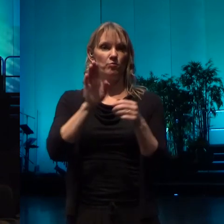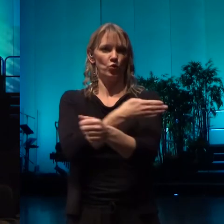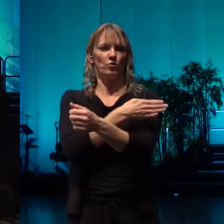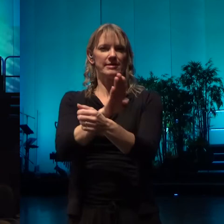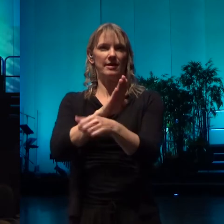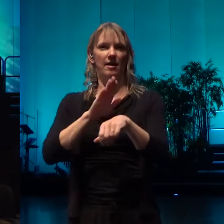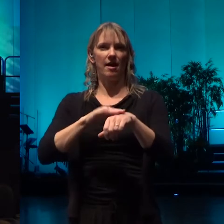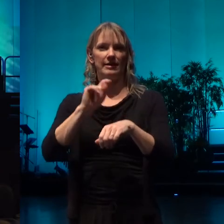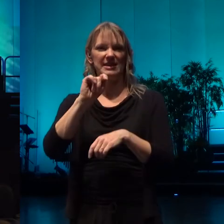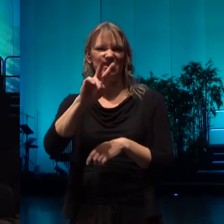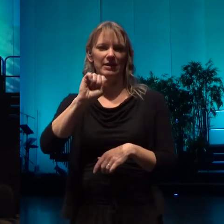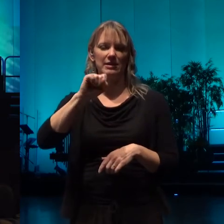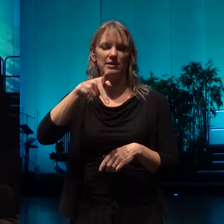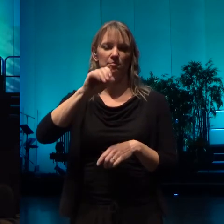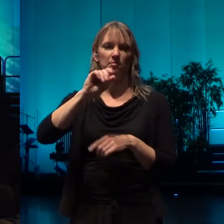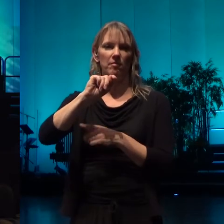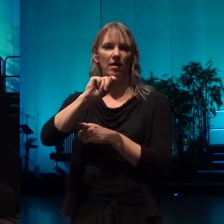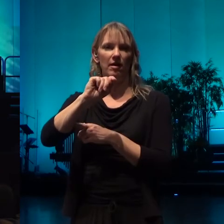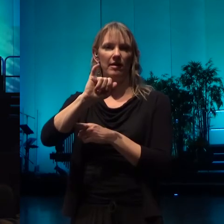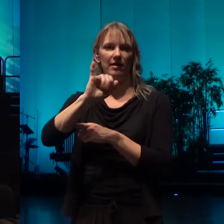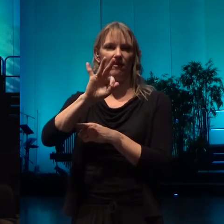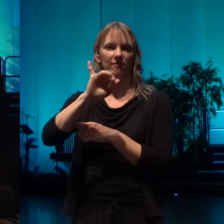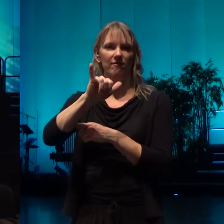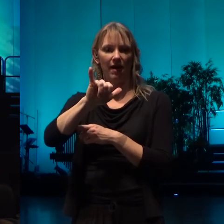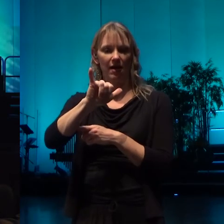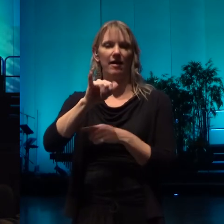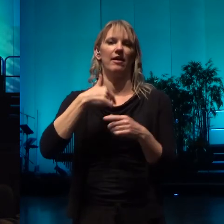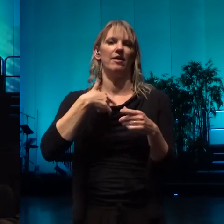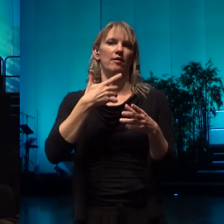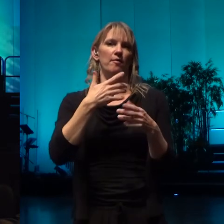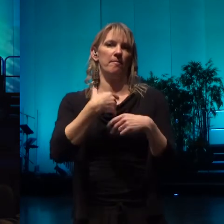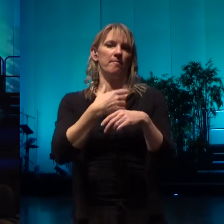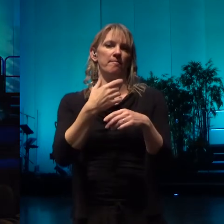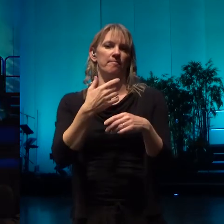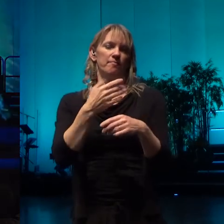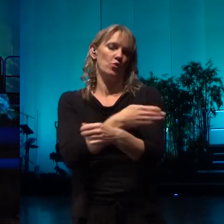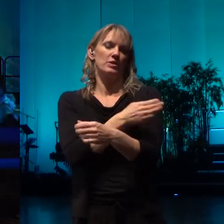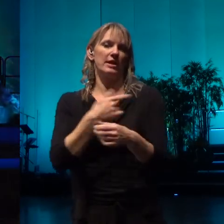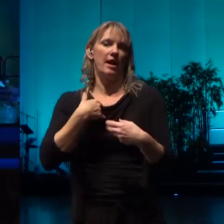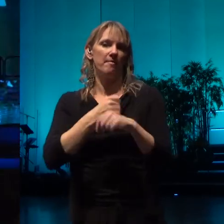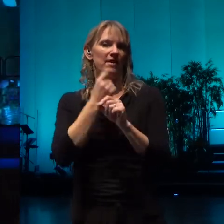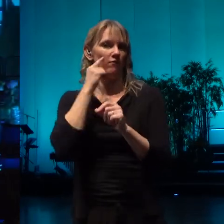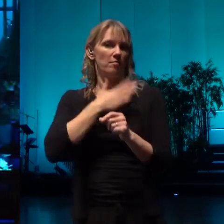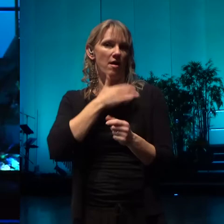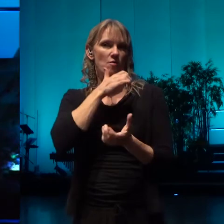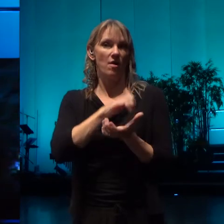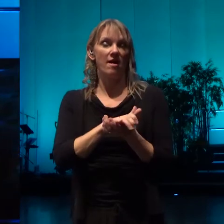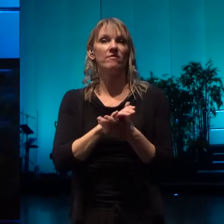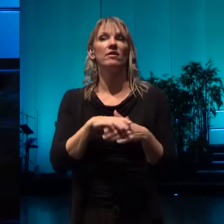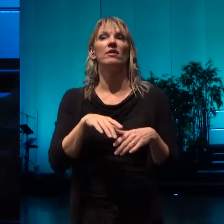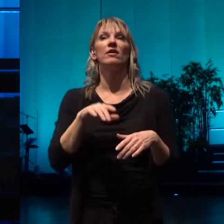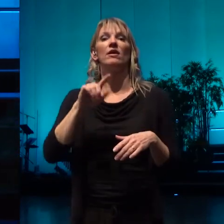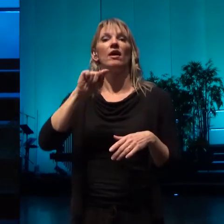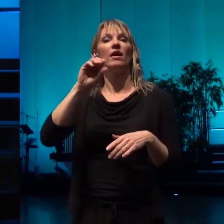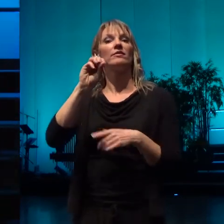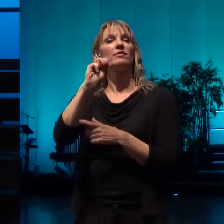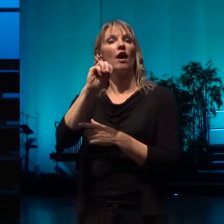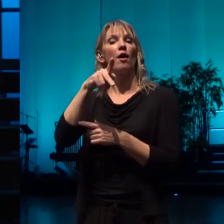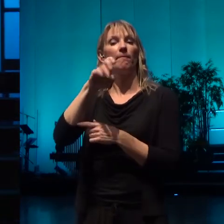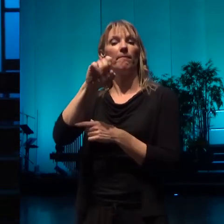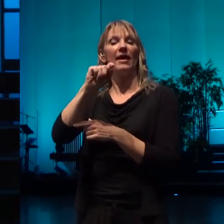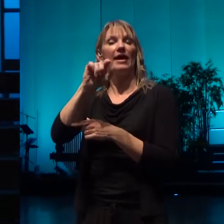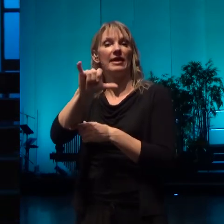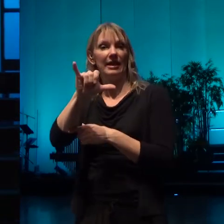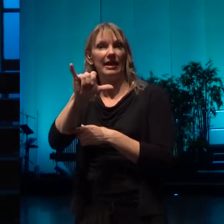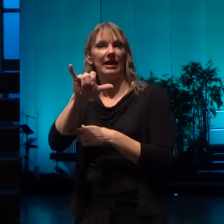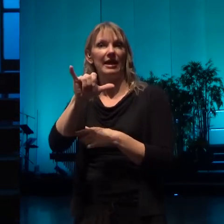and we're playing a mix I'd made my wife. And this song comes on by Tom Petty. It's called